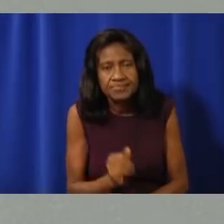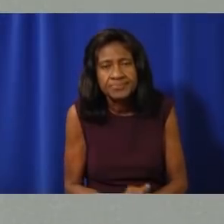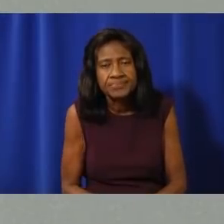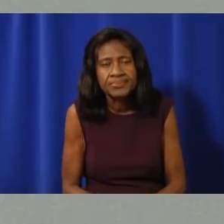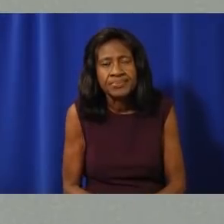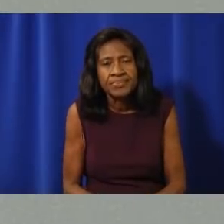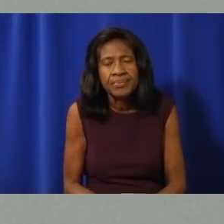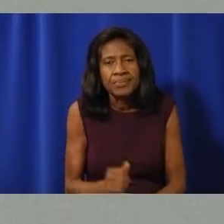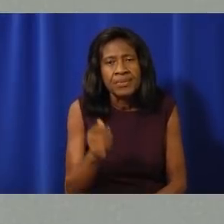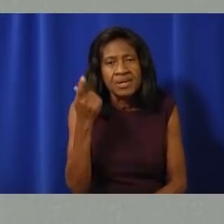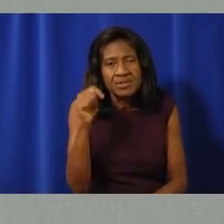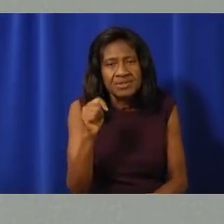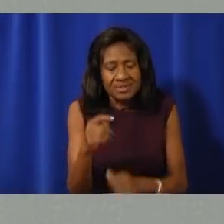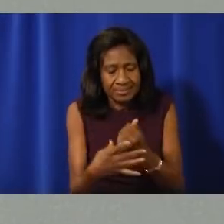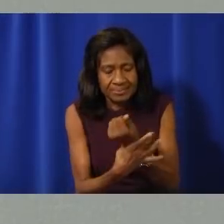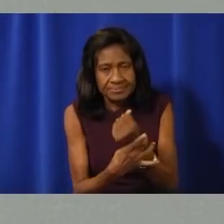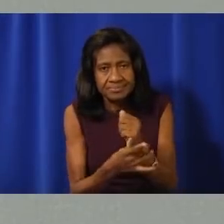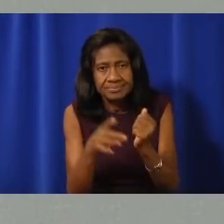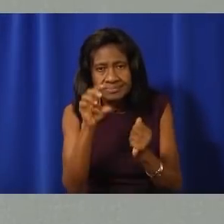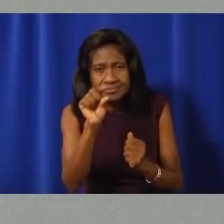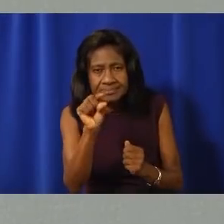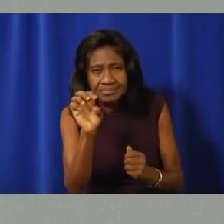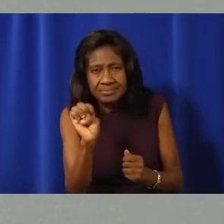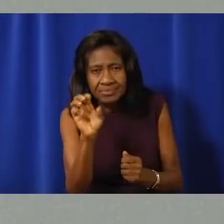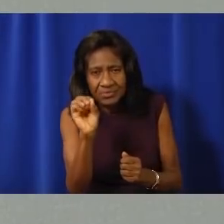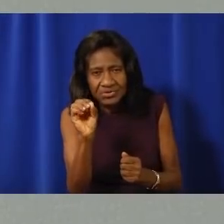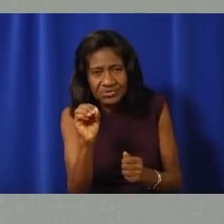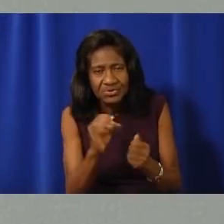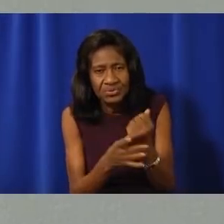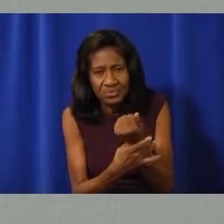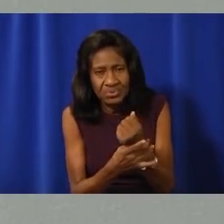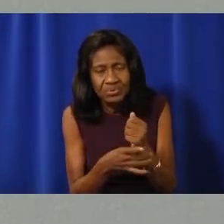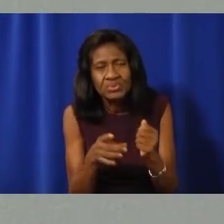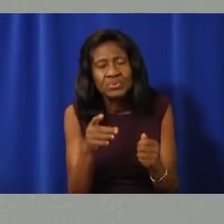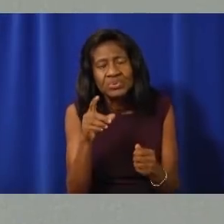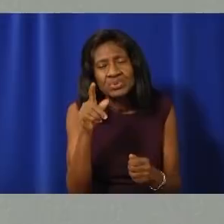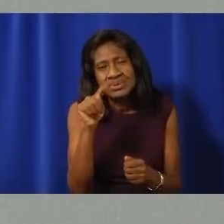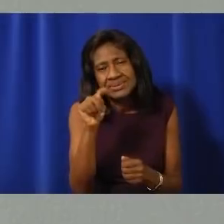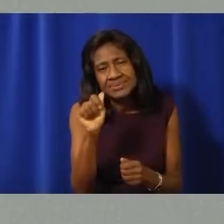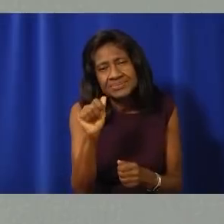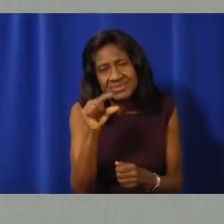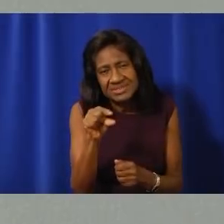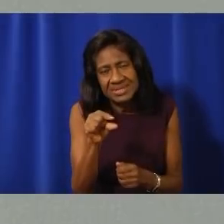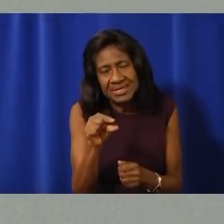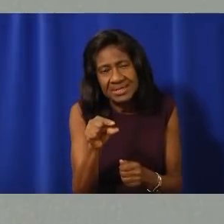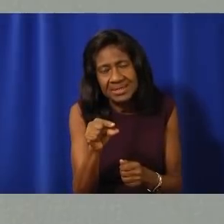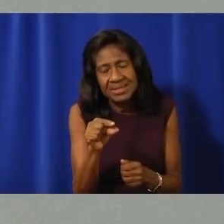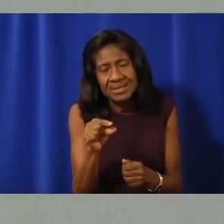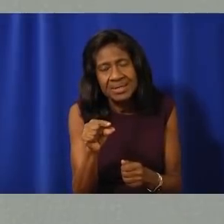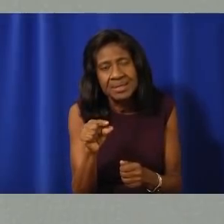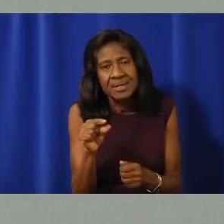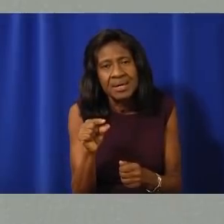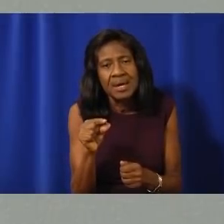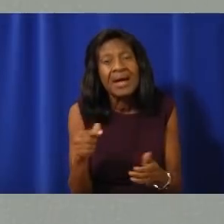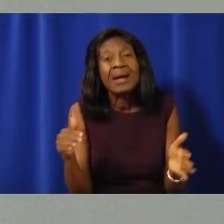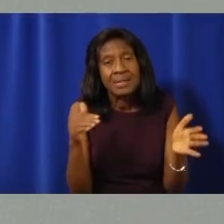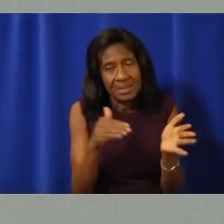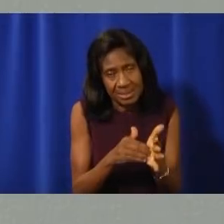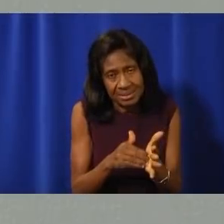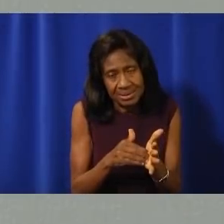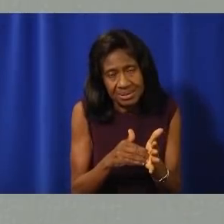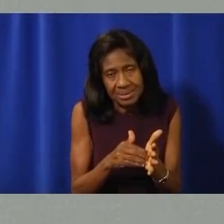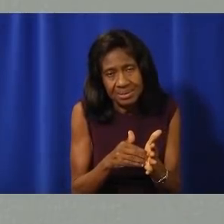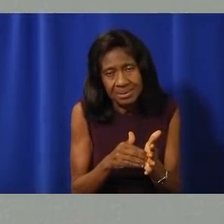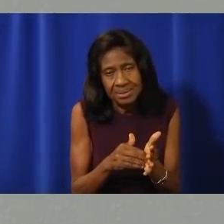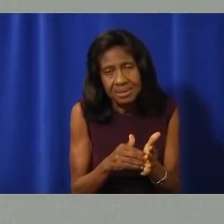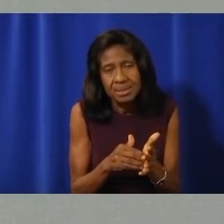The geotagging will be re-implemented as well. We have had a number